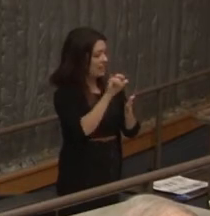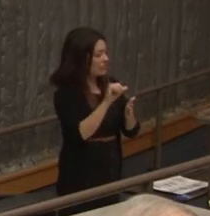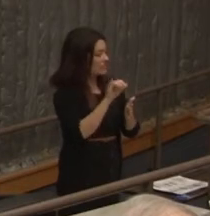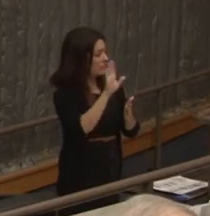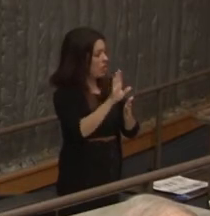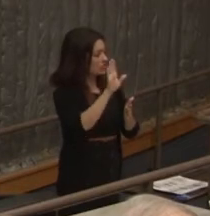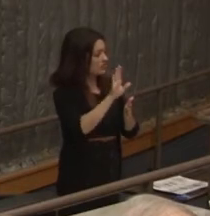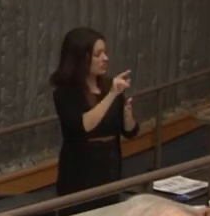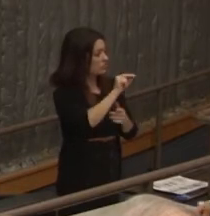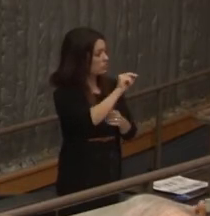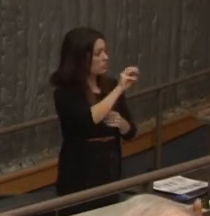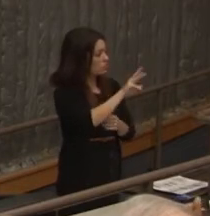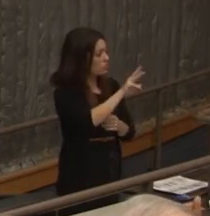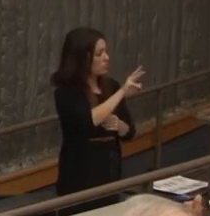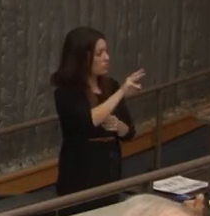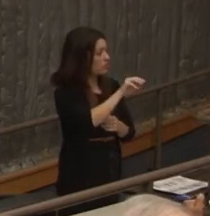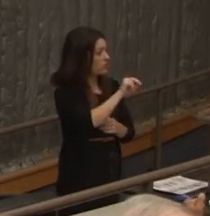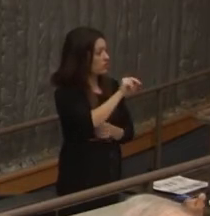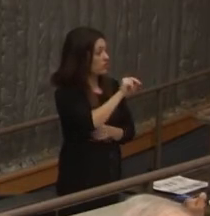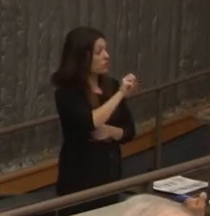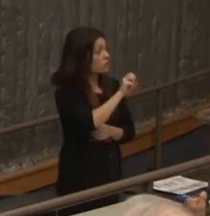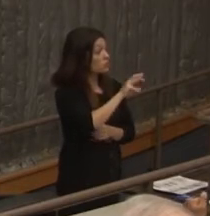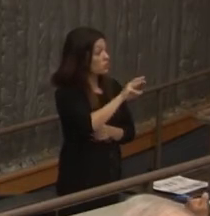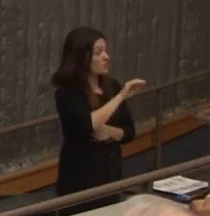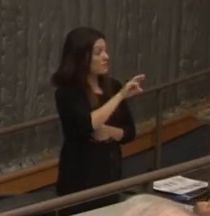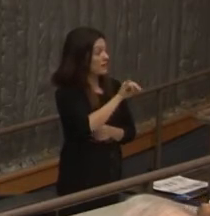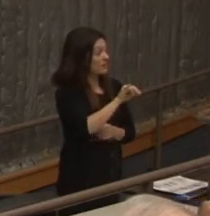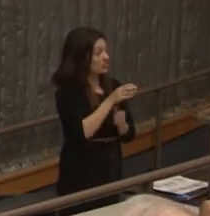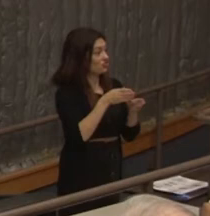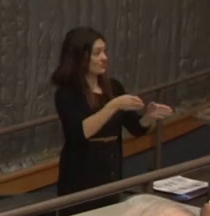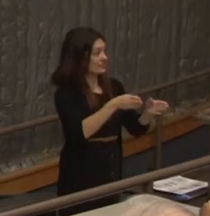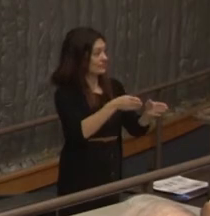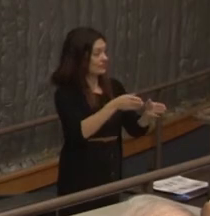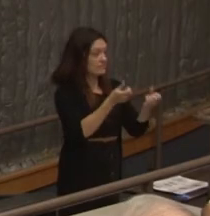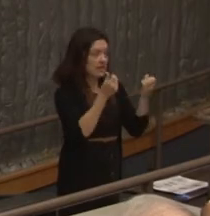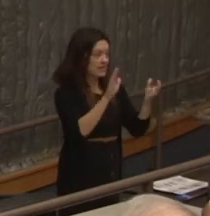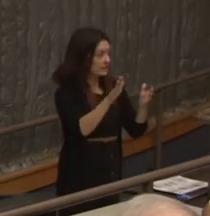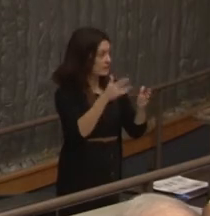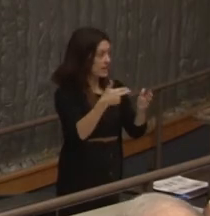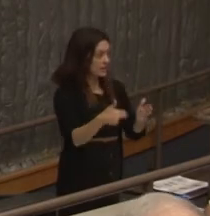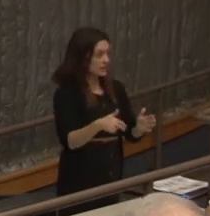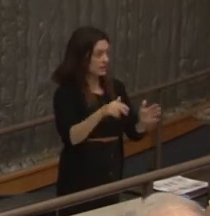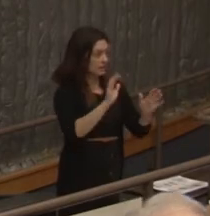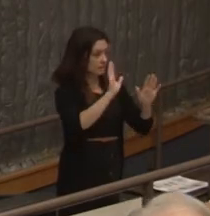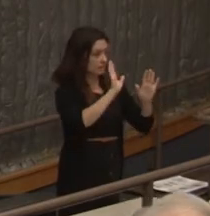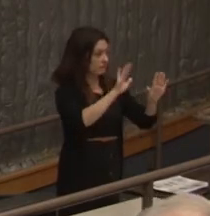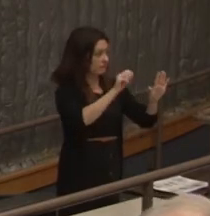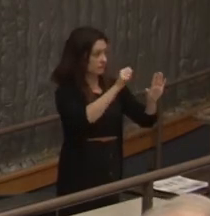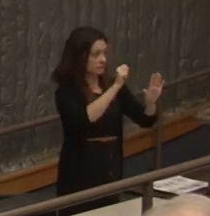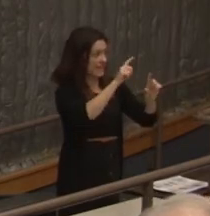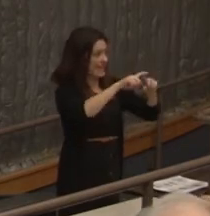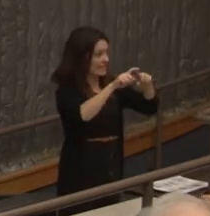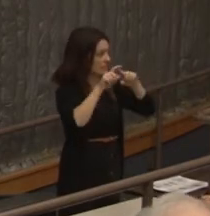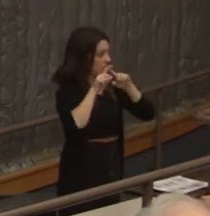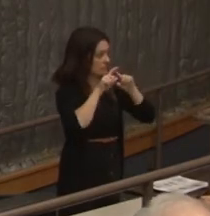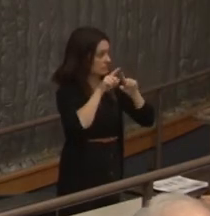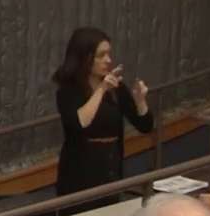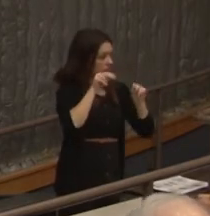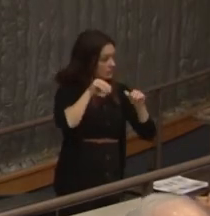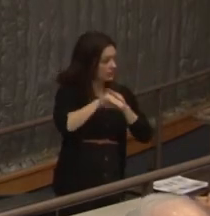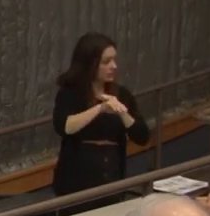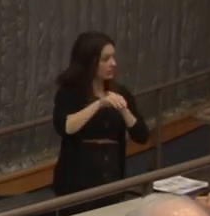in Boston. And they have many of his paintings hanging in the gallery. They're all for sale. A number of them are